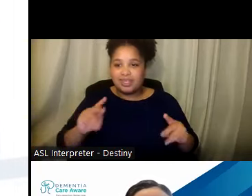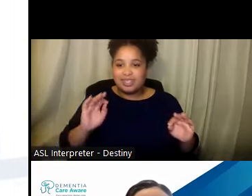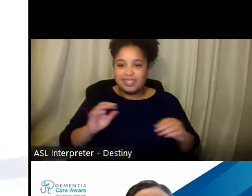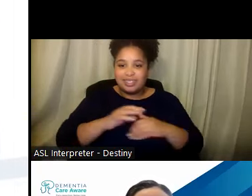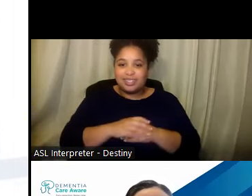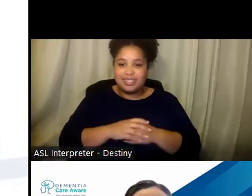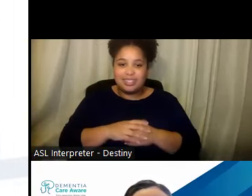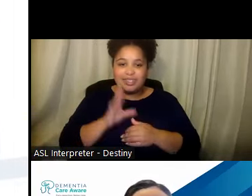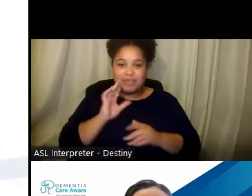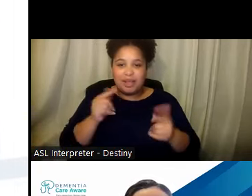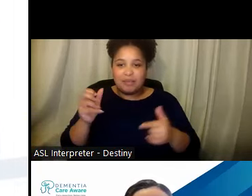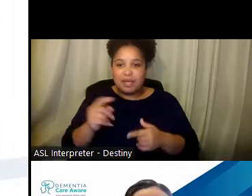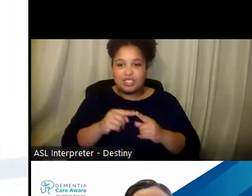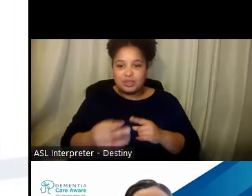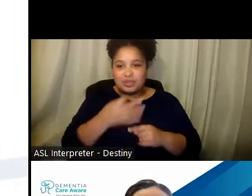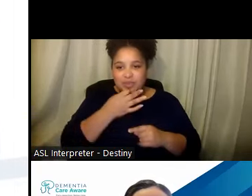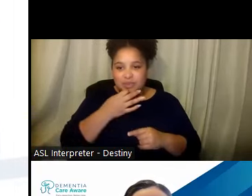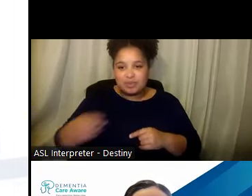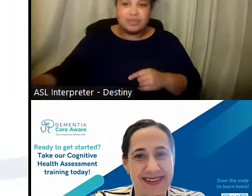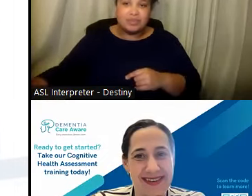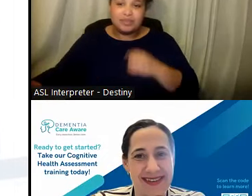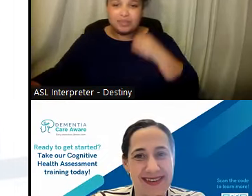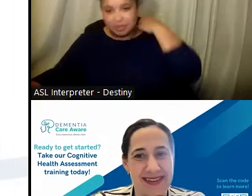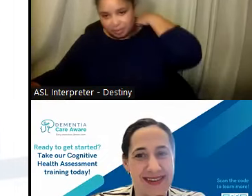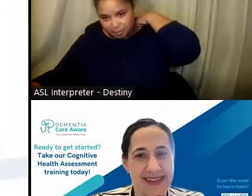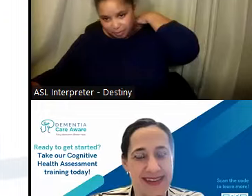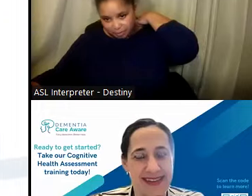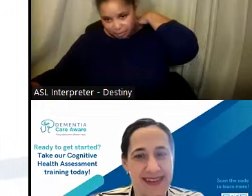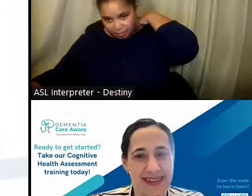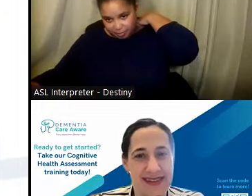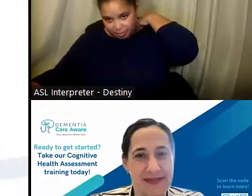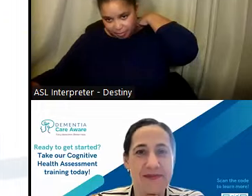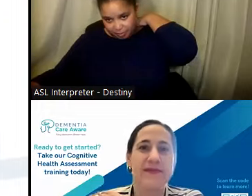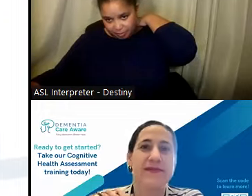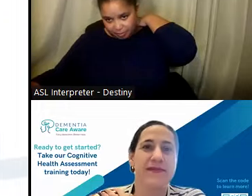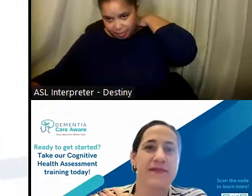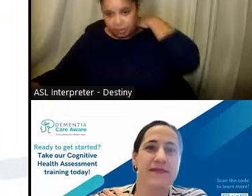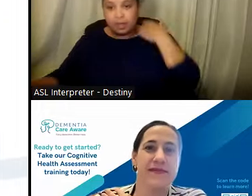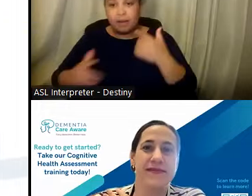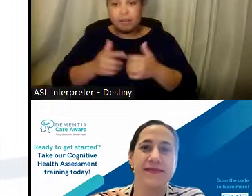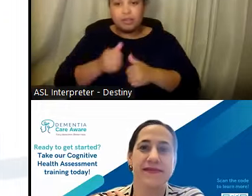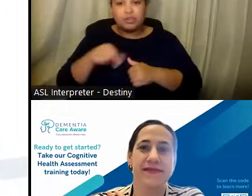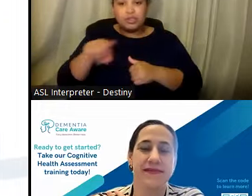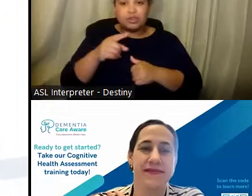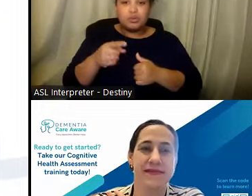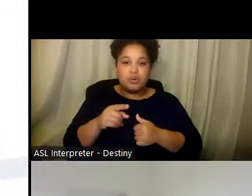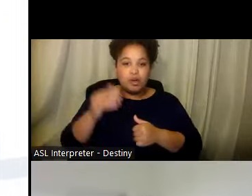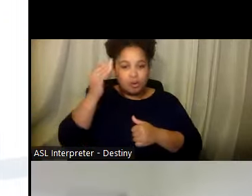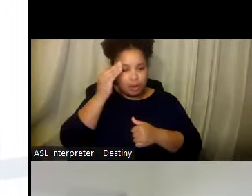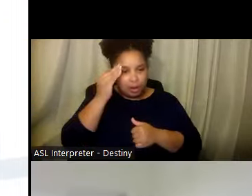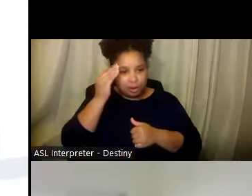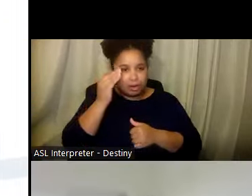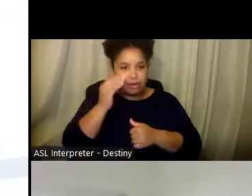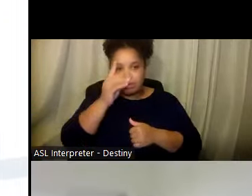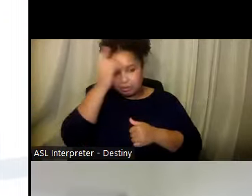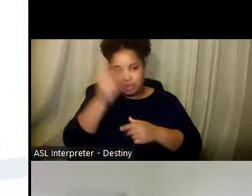And then I'll hand it back to you at some point. All right, thank you. And I'm sure most of you all are aware of Dementia Care Aware, but wanted to just